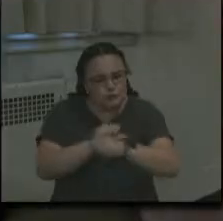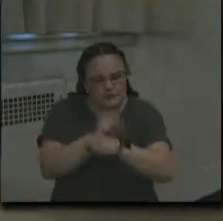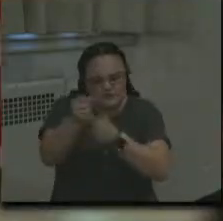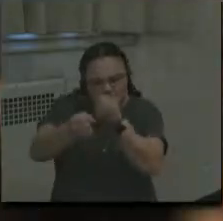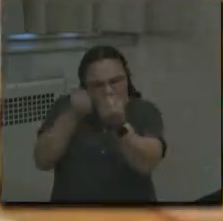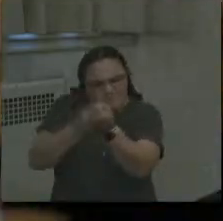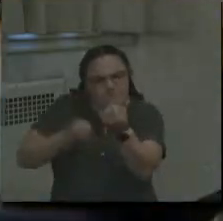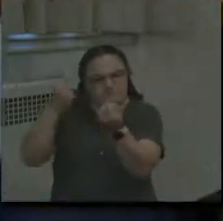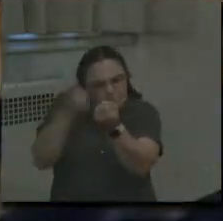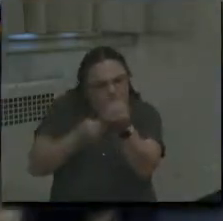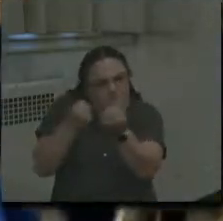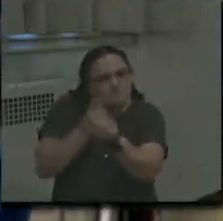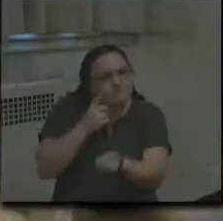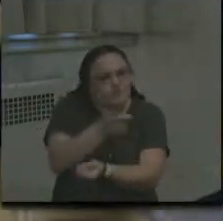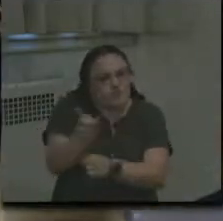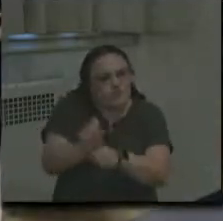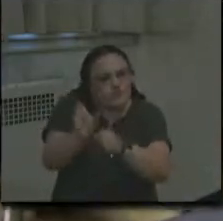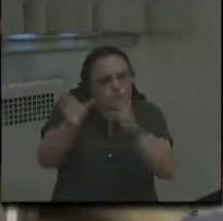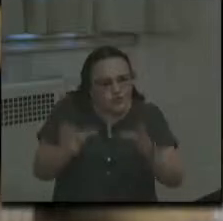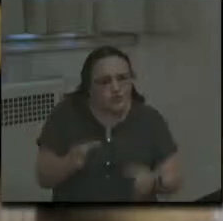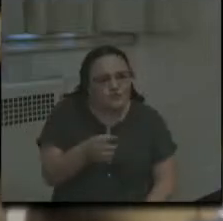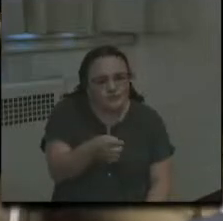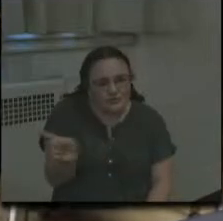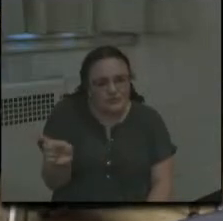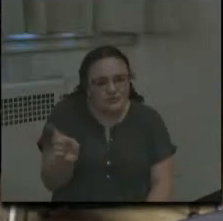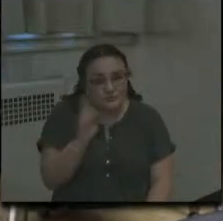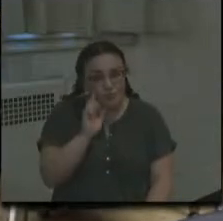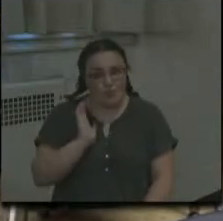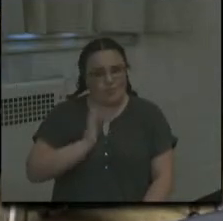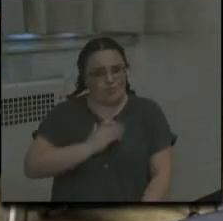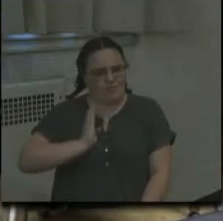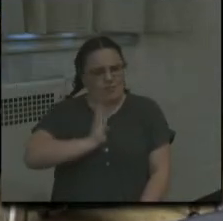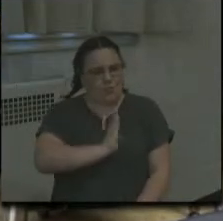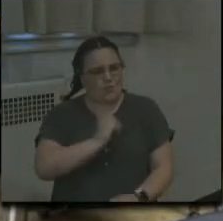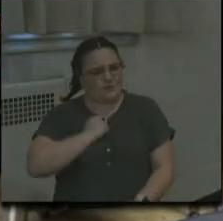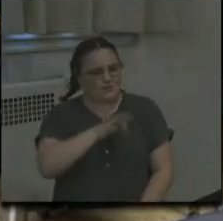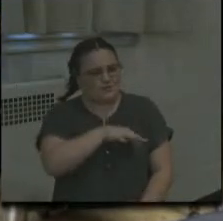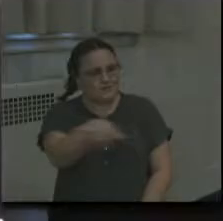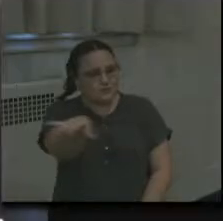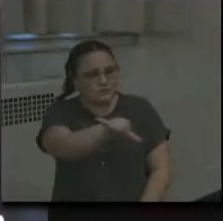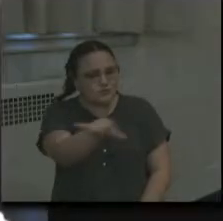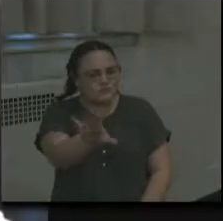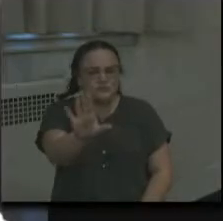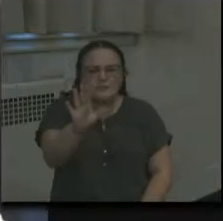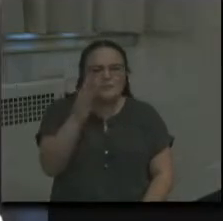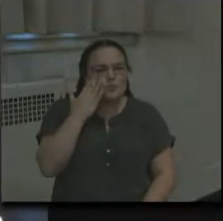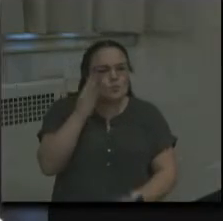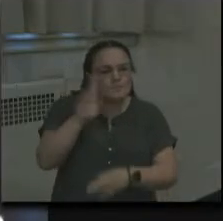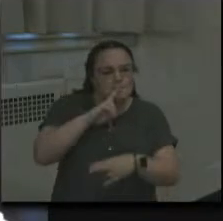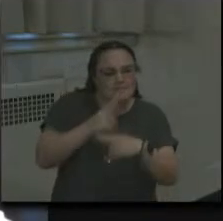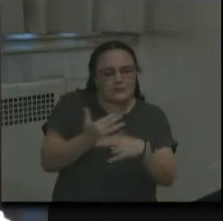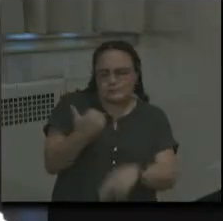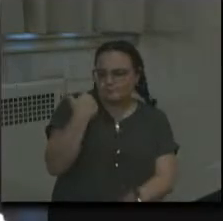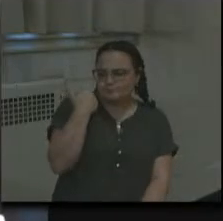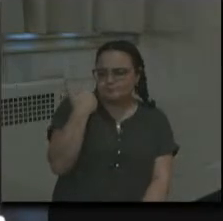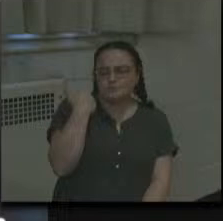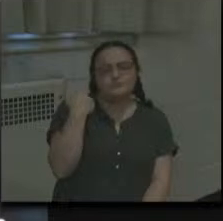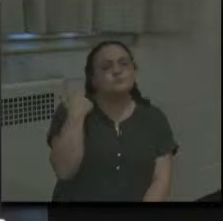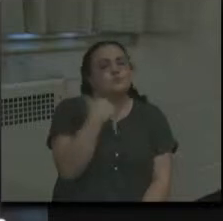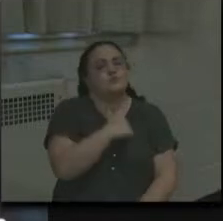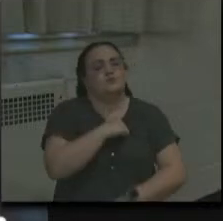our employees as for our staff, our board staff. Sonia mentioned earlier, we created